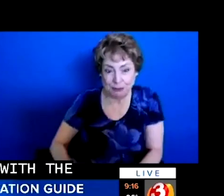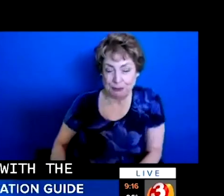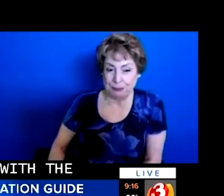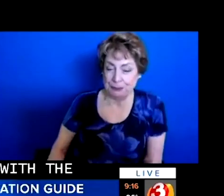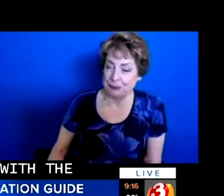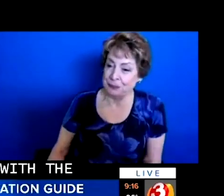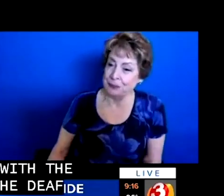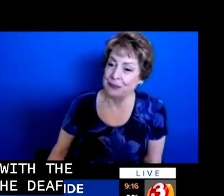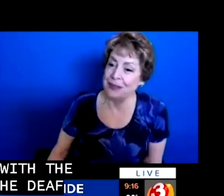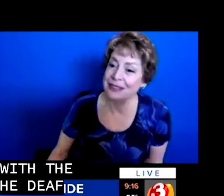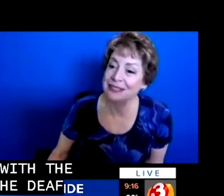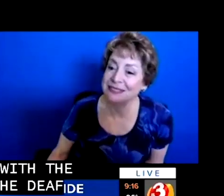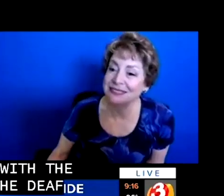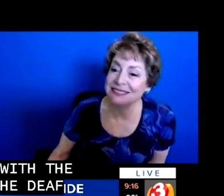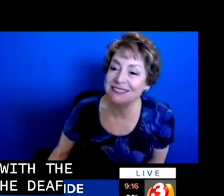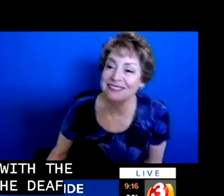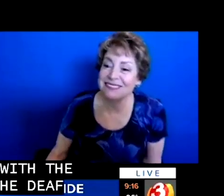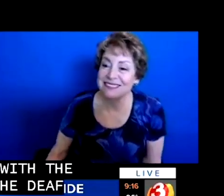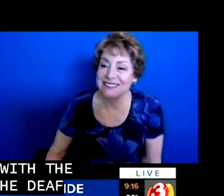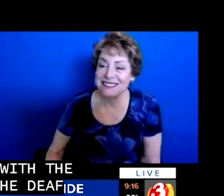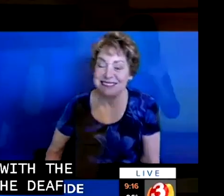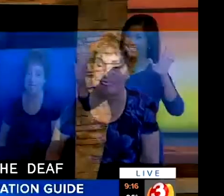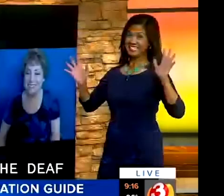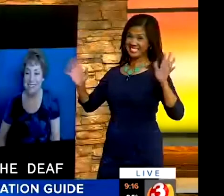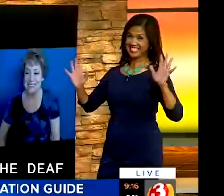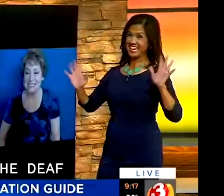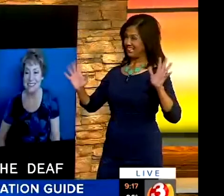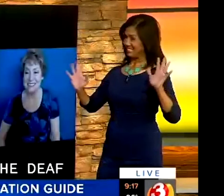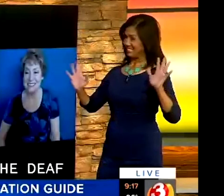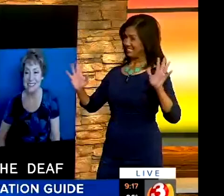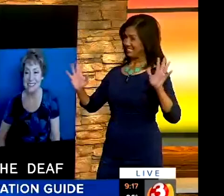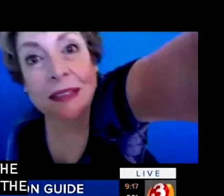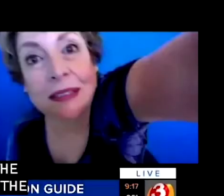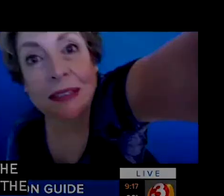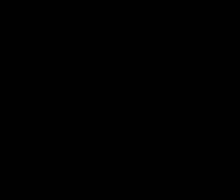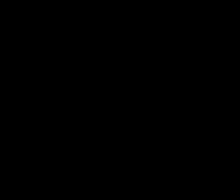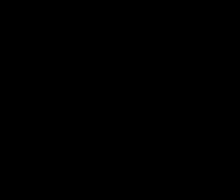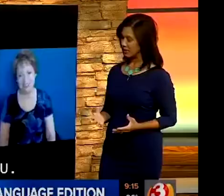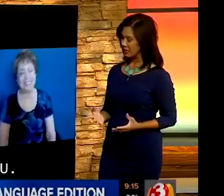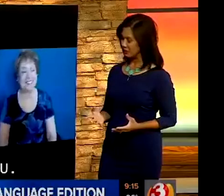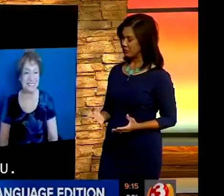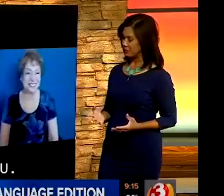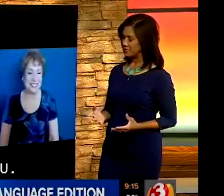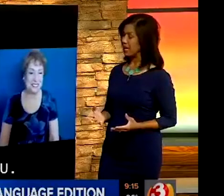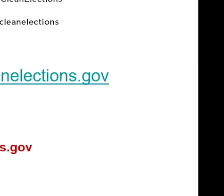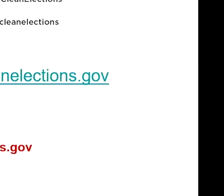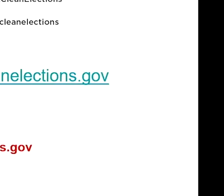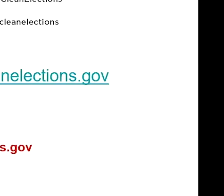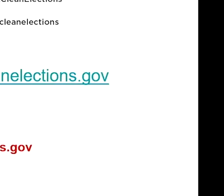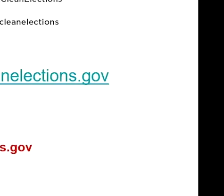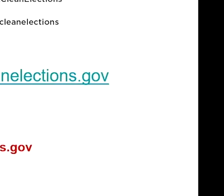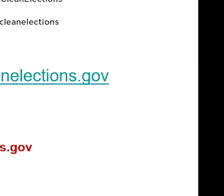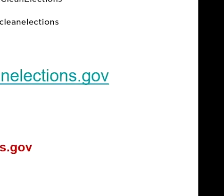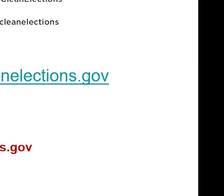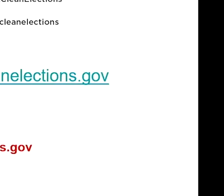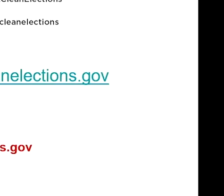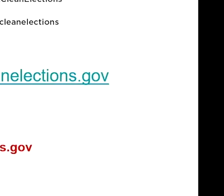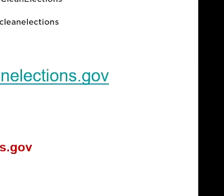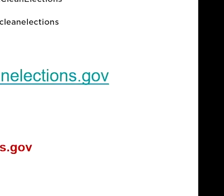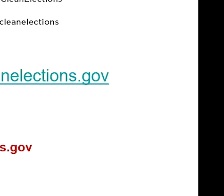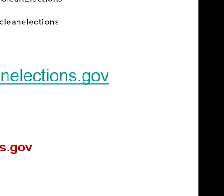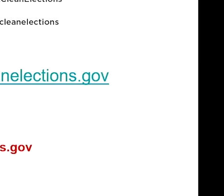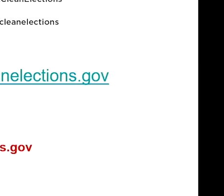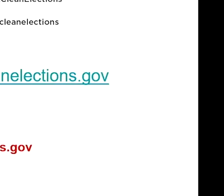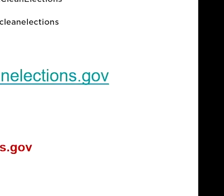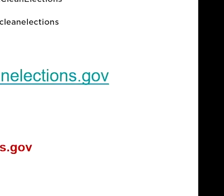to make this happen it has been a wonderful partnership it is exciting so the reason why the interview linda sorry the reason why i